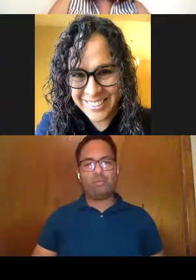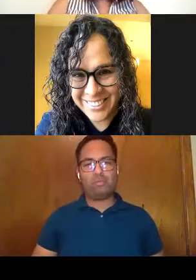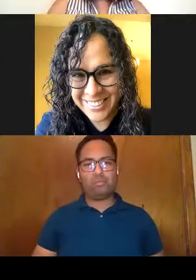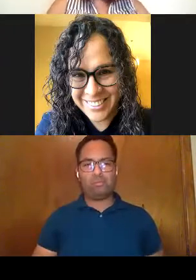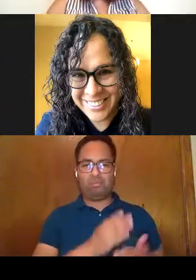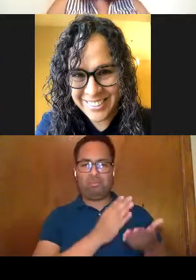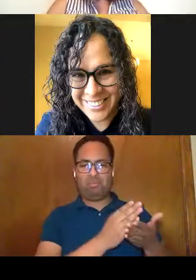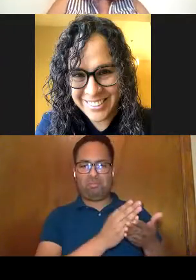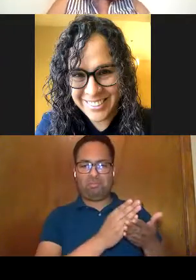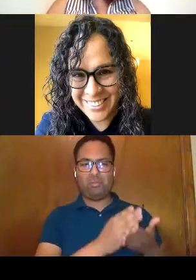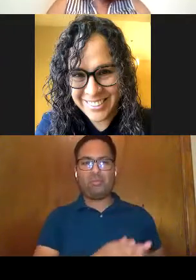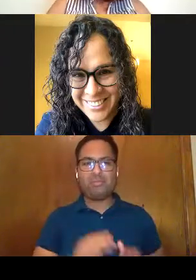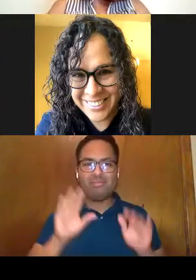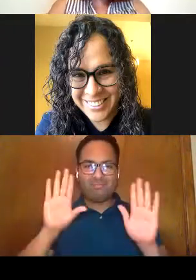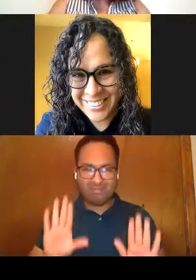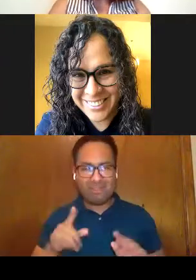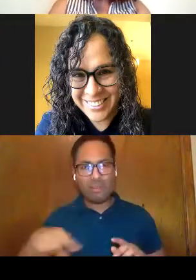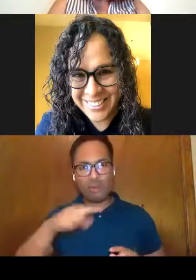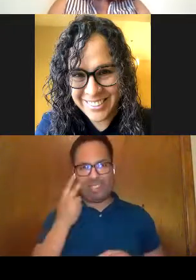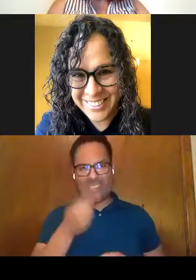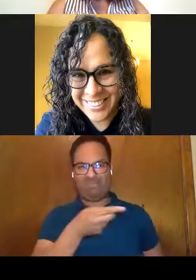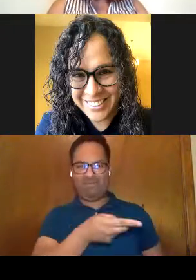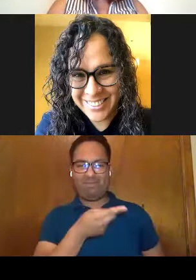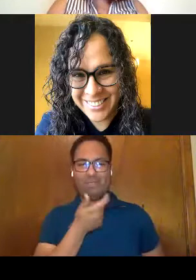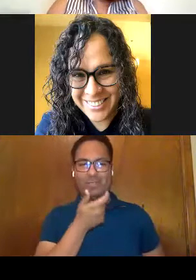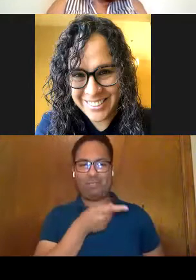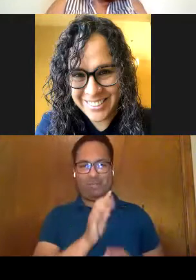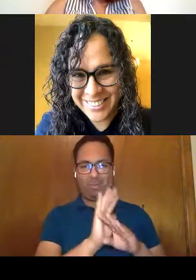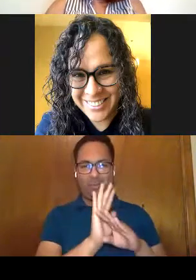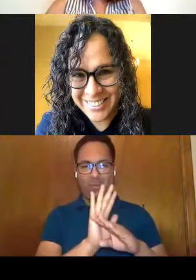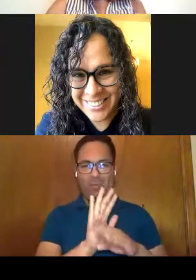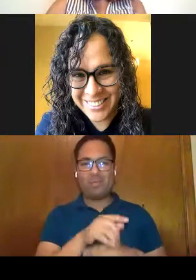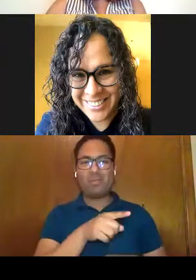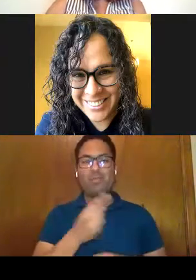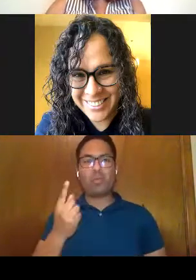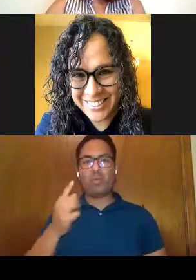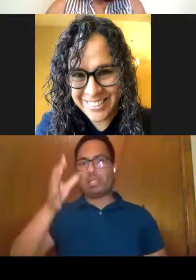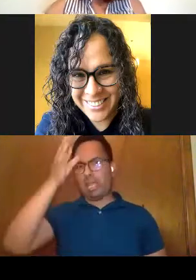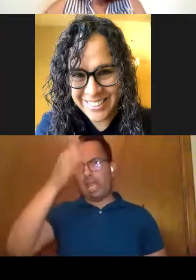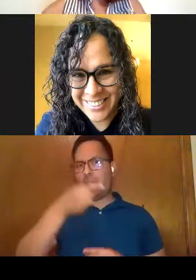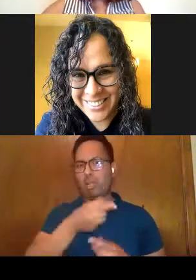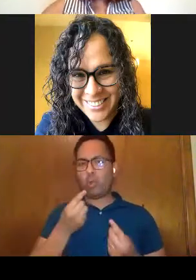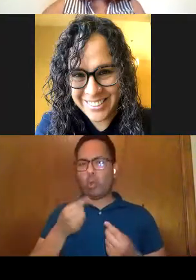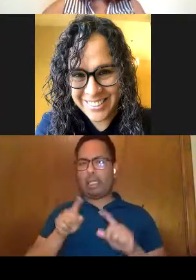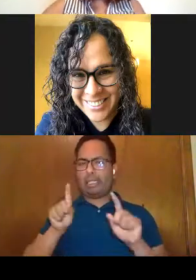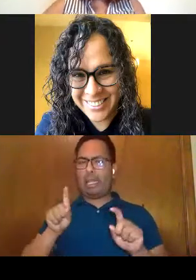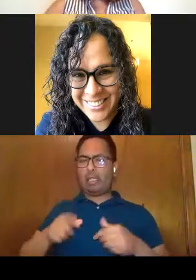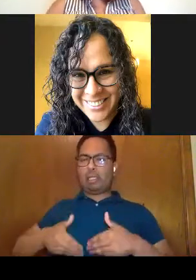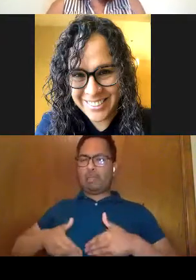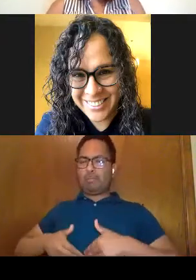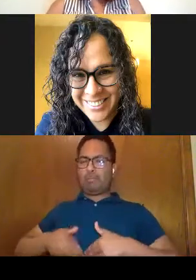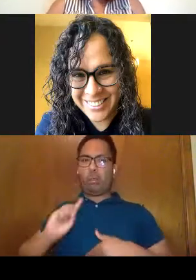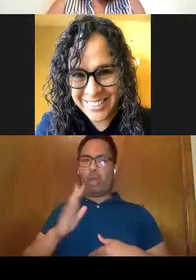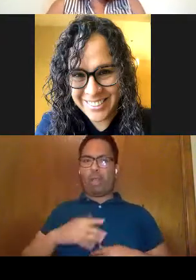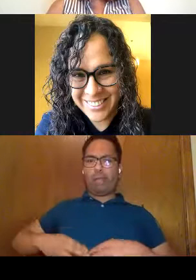Great. As you can see from the video, the dad was pressing on his son's stomach where his bandages were,